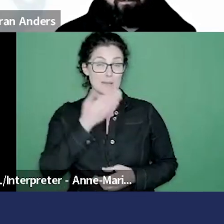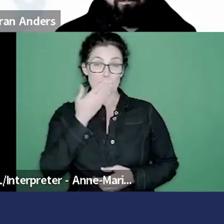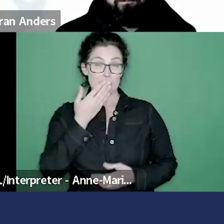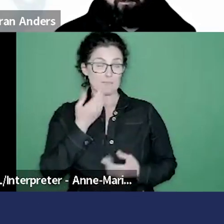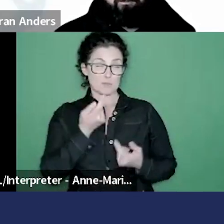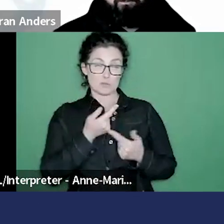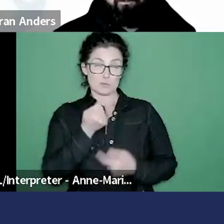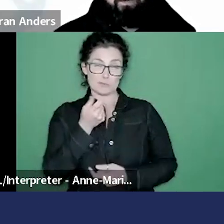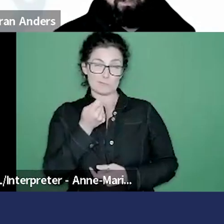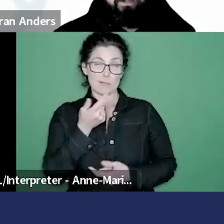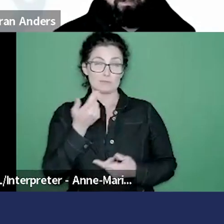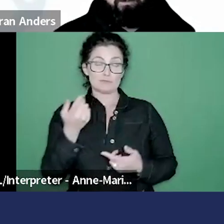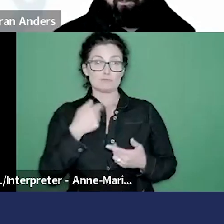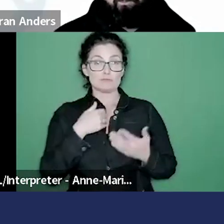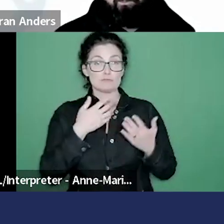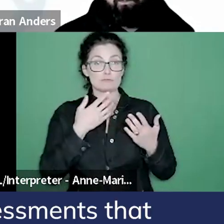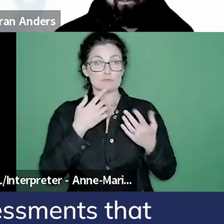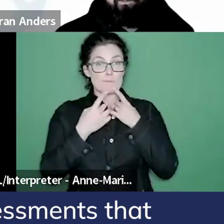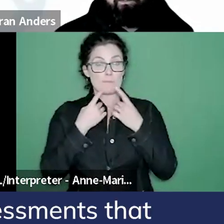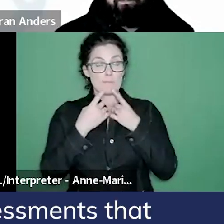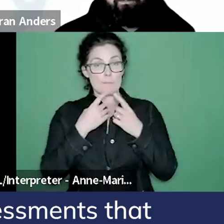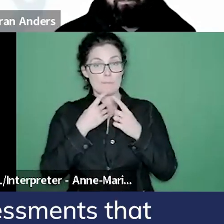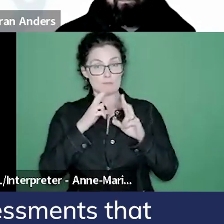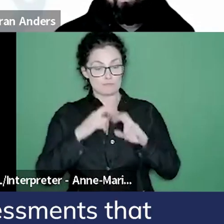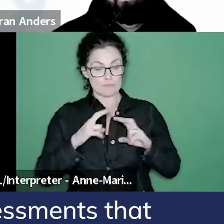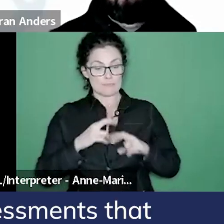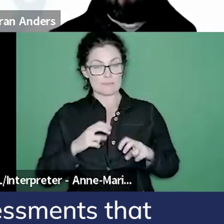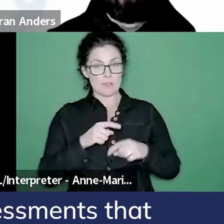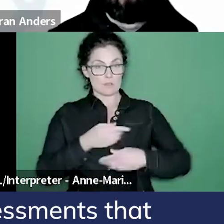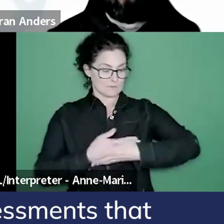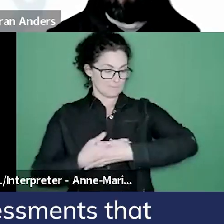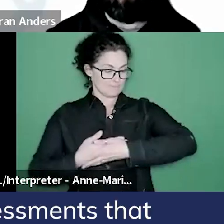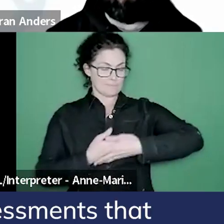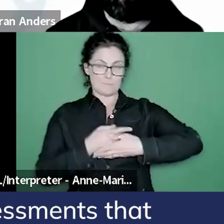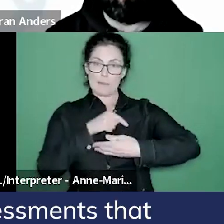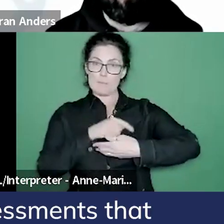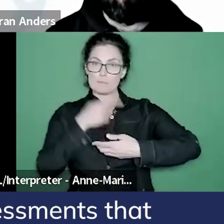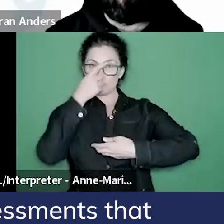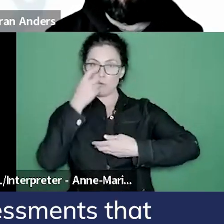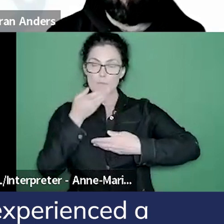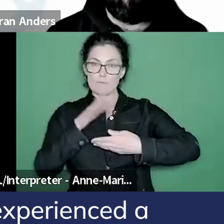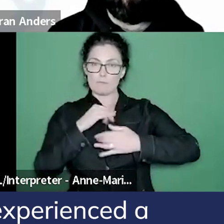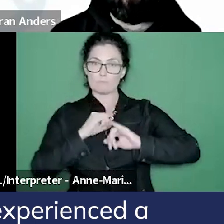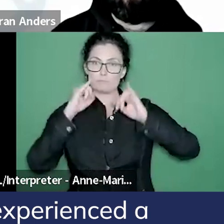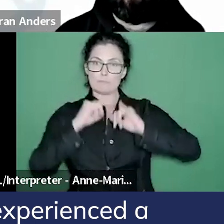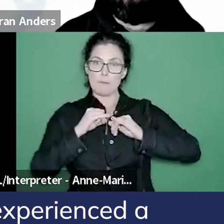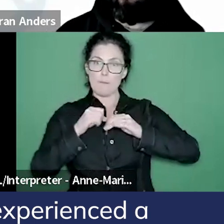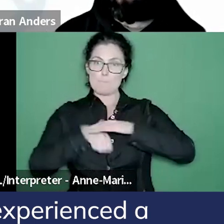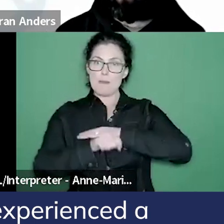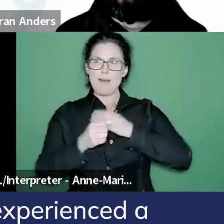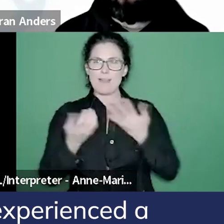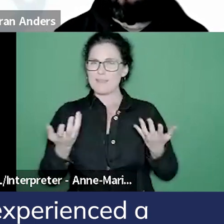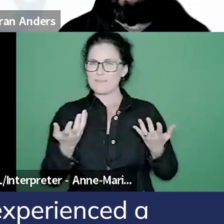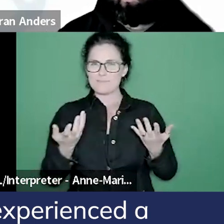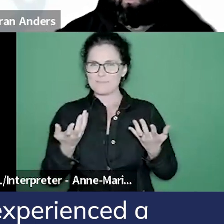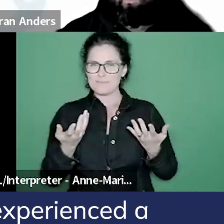really difficult to define birth trauma. We don't have any reliable screening assessments that we use consistently to say whether or not a